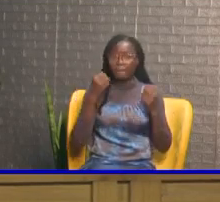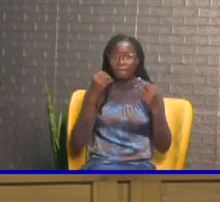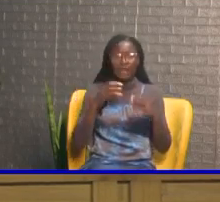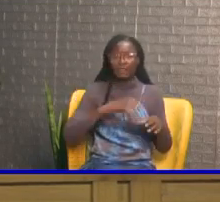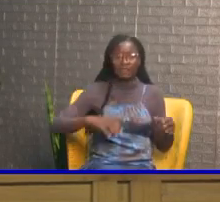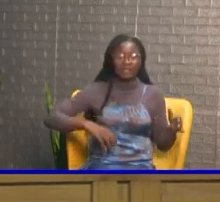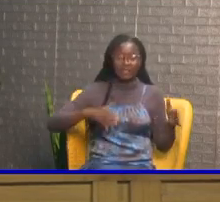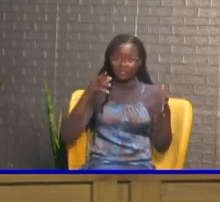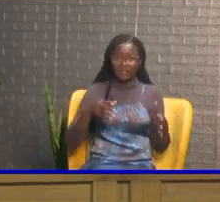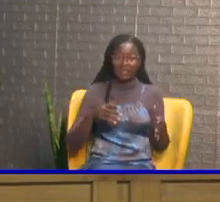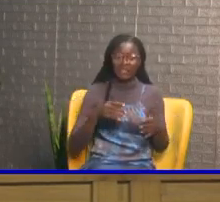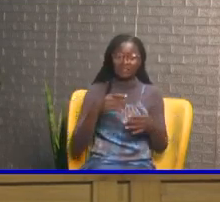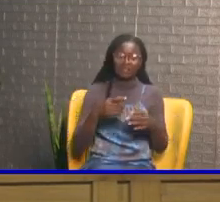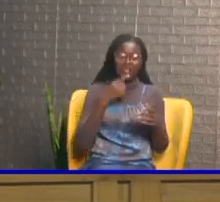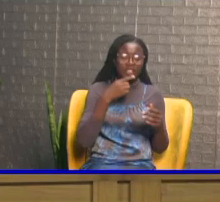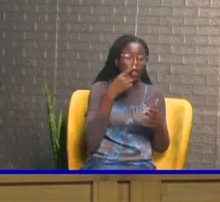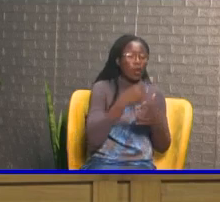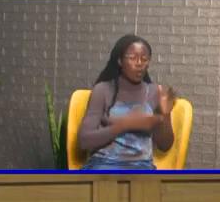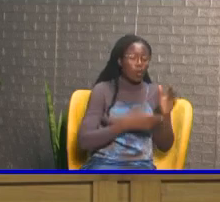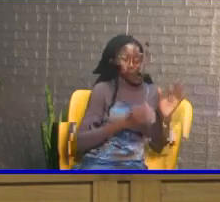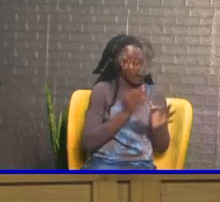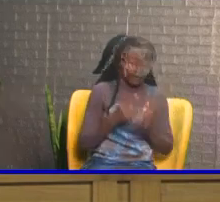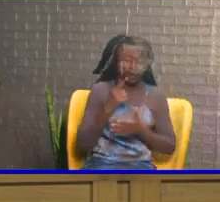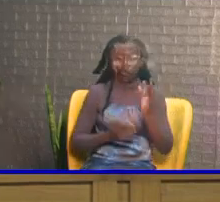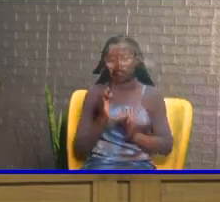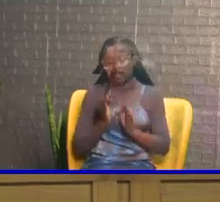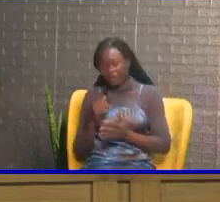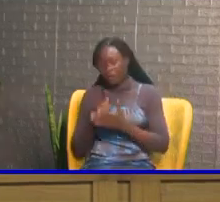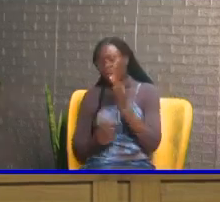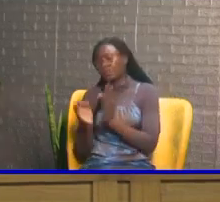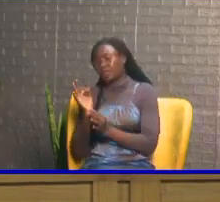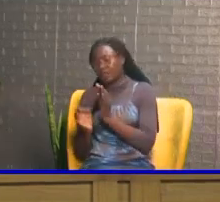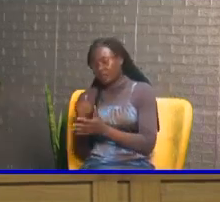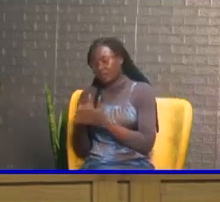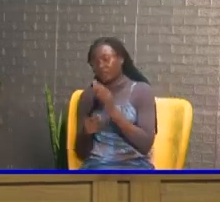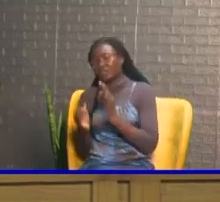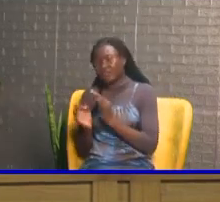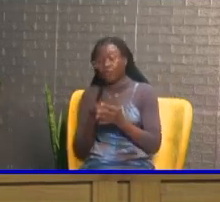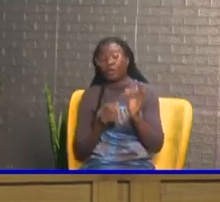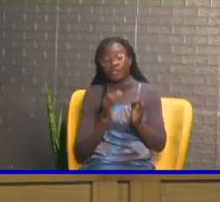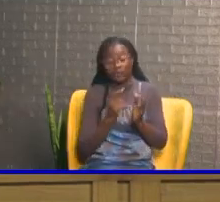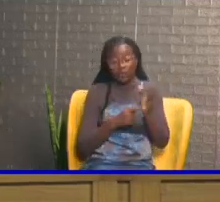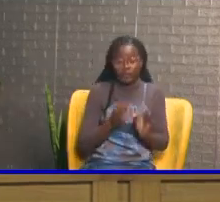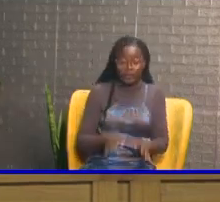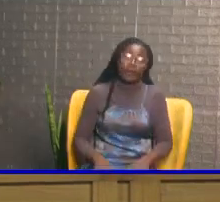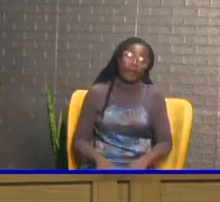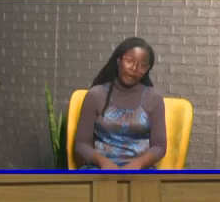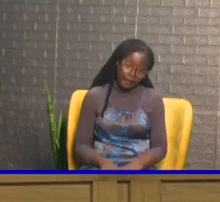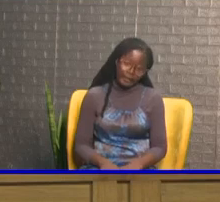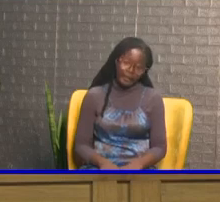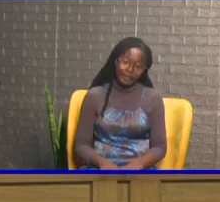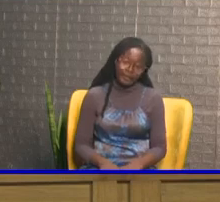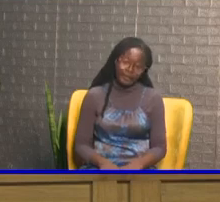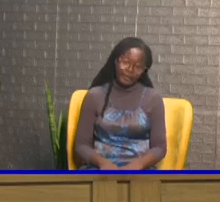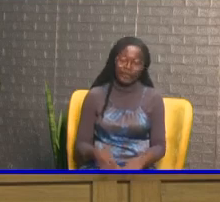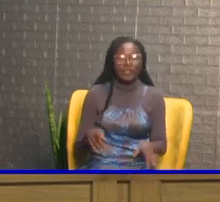what if, what if? What if, what if? What if? All right? Just like we heard today, you are supposed